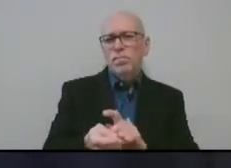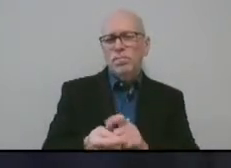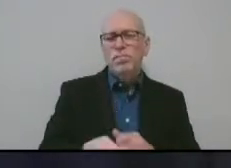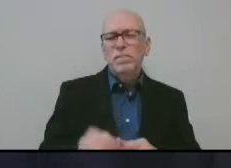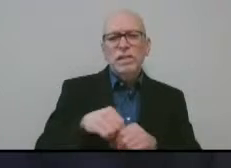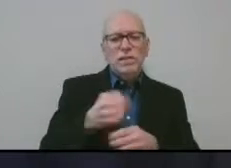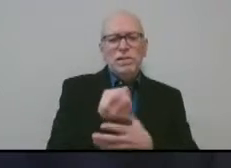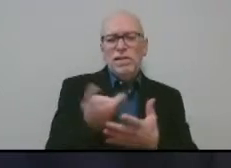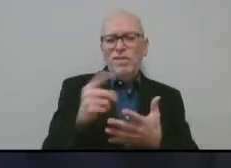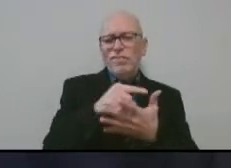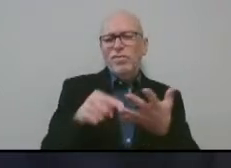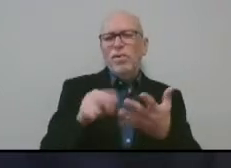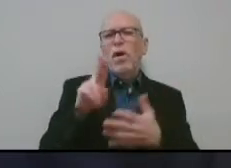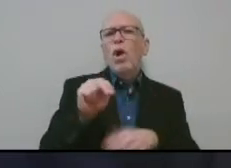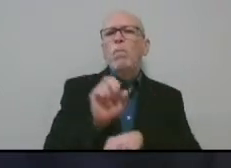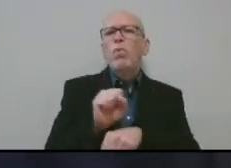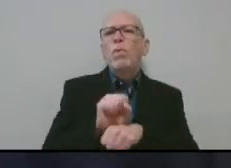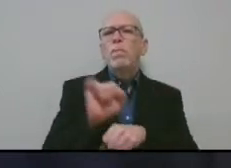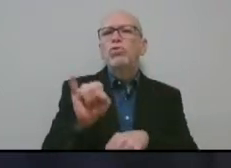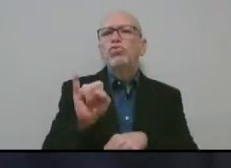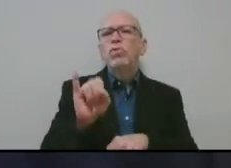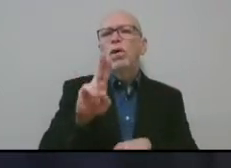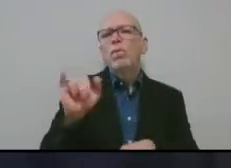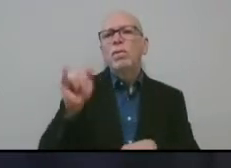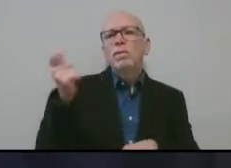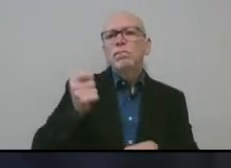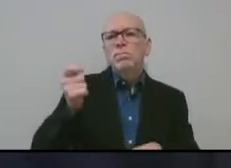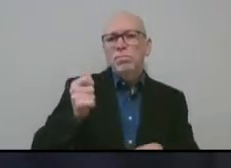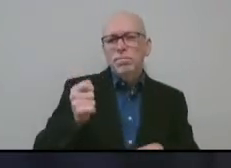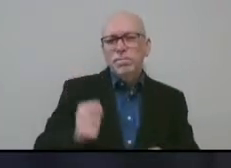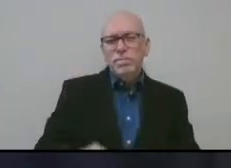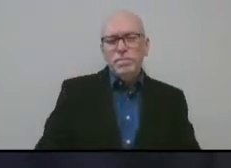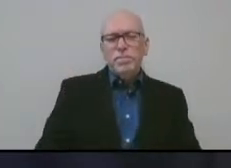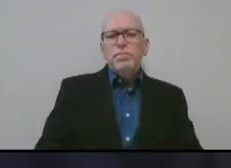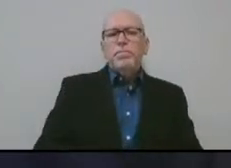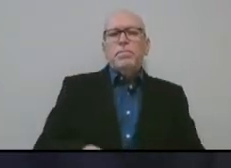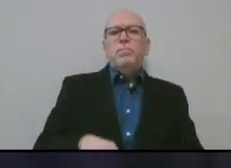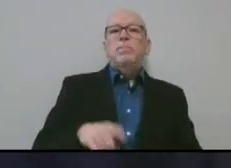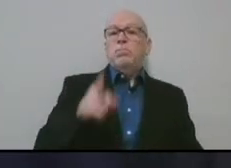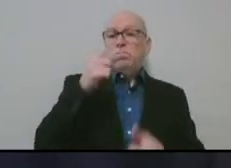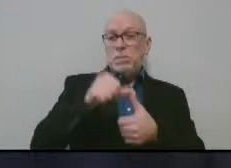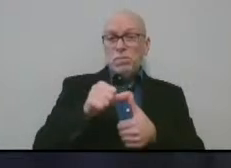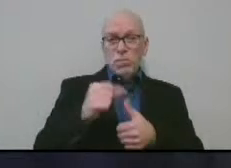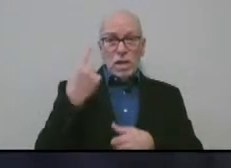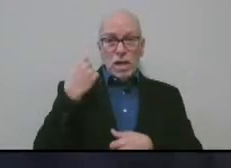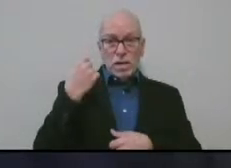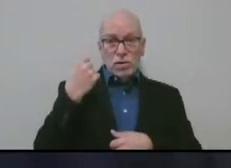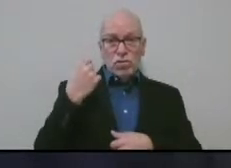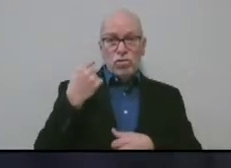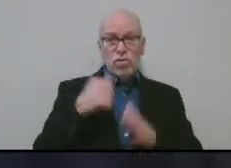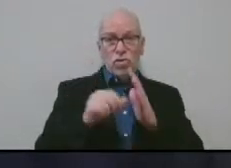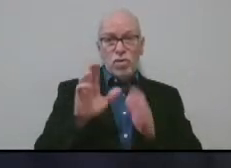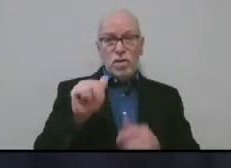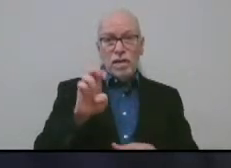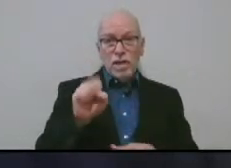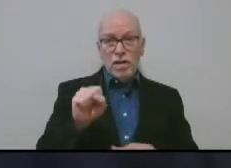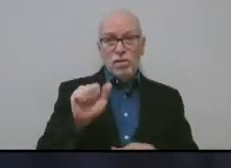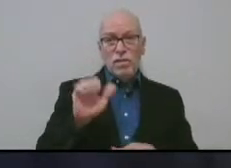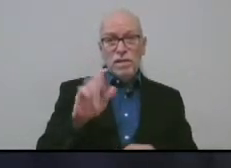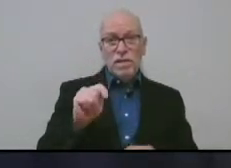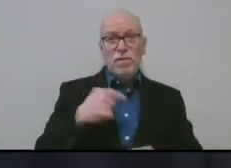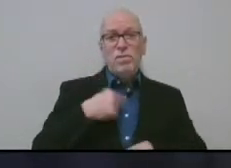of those unemployment insurance programs. As you may recall, last year, under the CARES Act, we set up